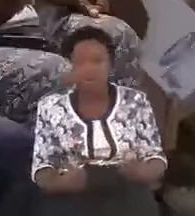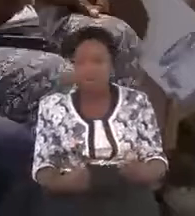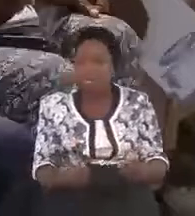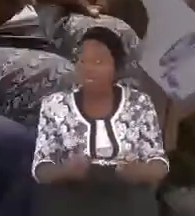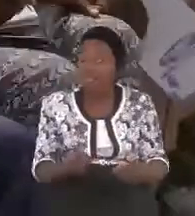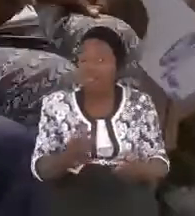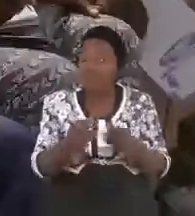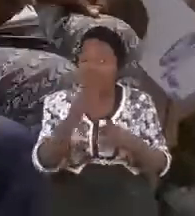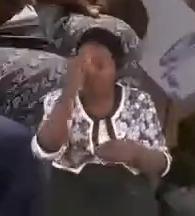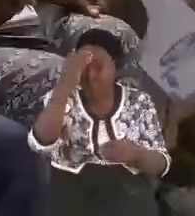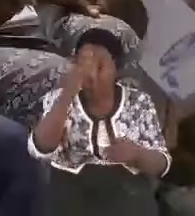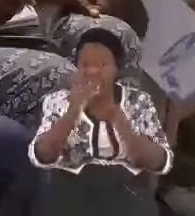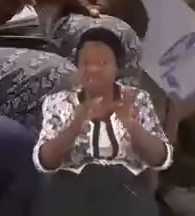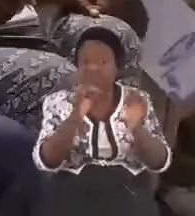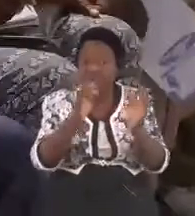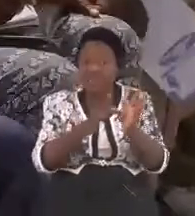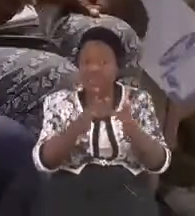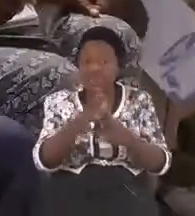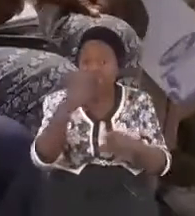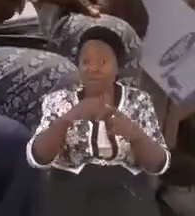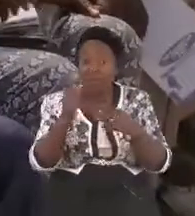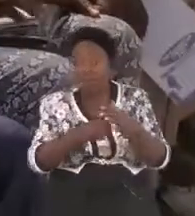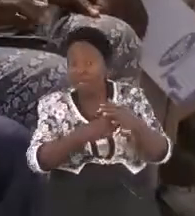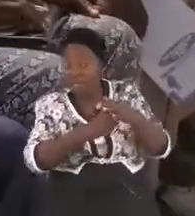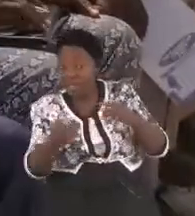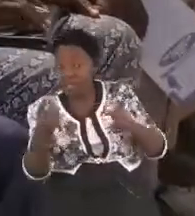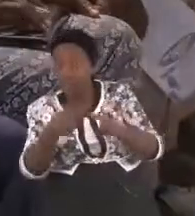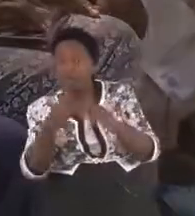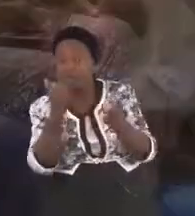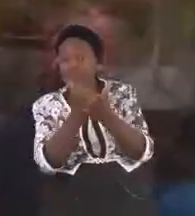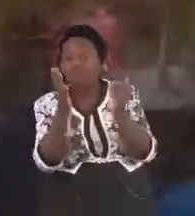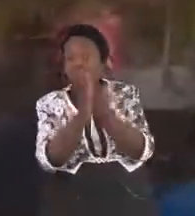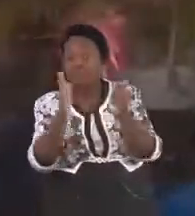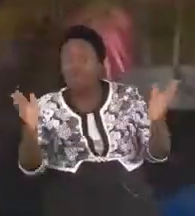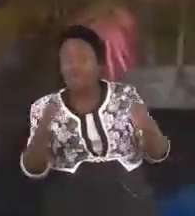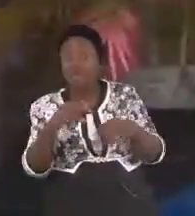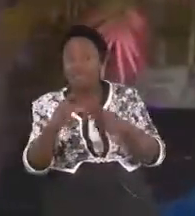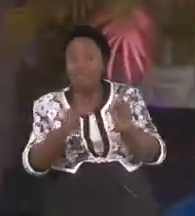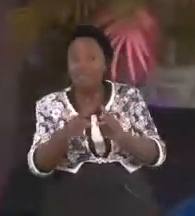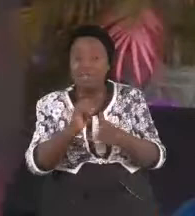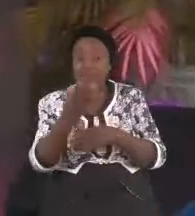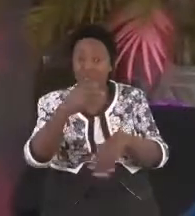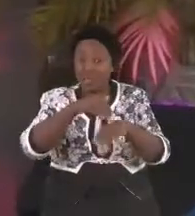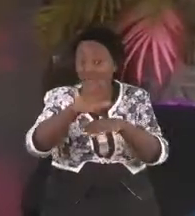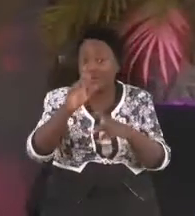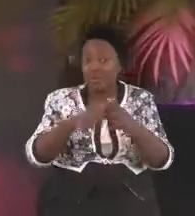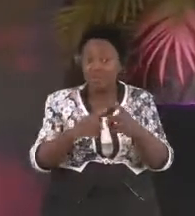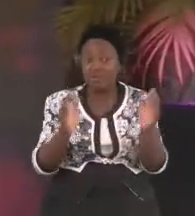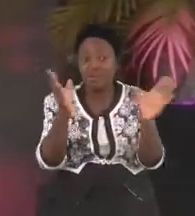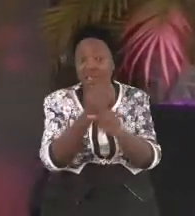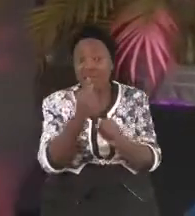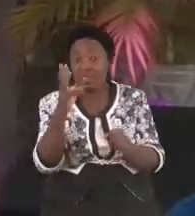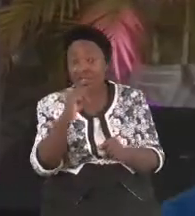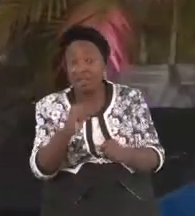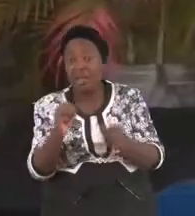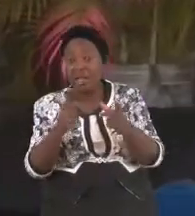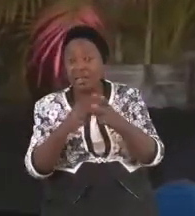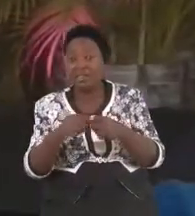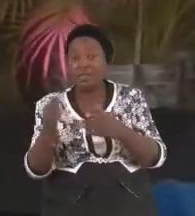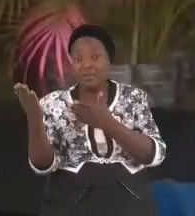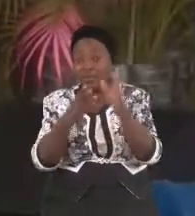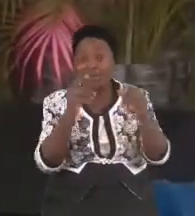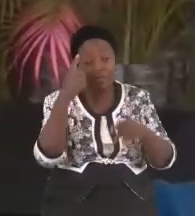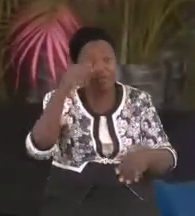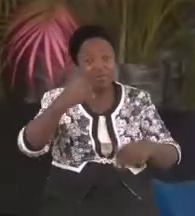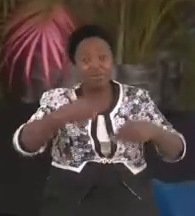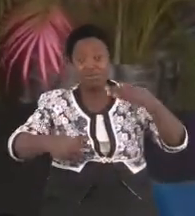to escape the crucifixion, the people that were sent to arrest him and to bring him for judgment